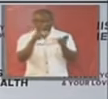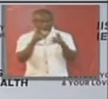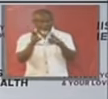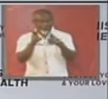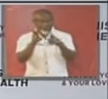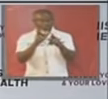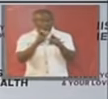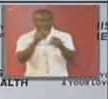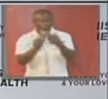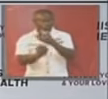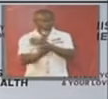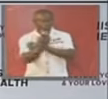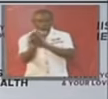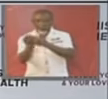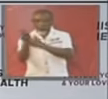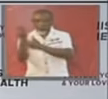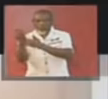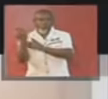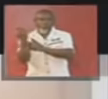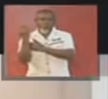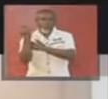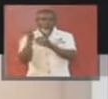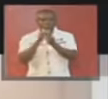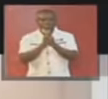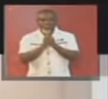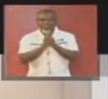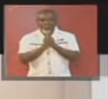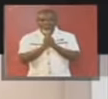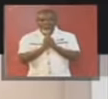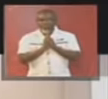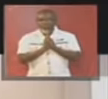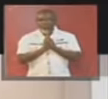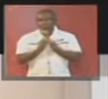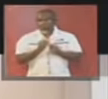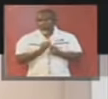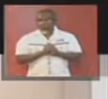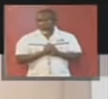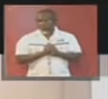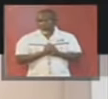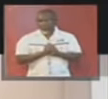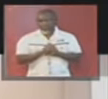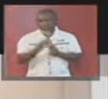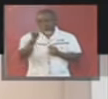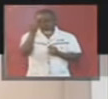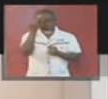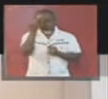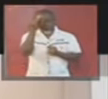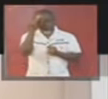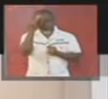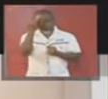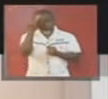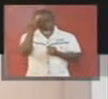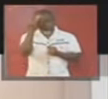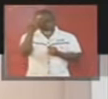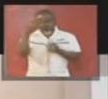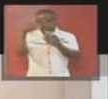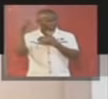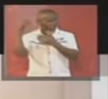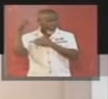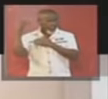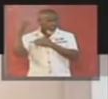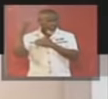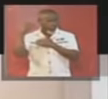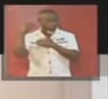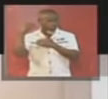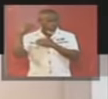Hi, good morning. Alicia Boucher from TV6 News. I know that some time back we were given